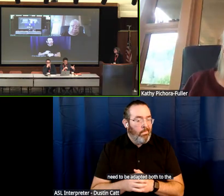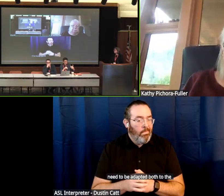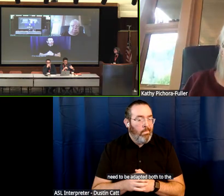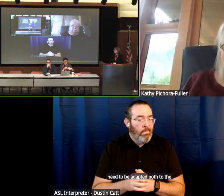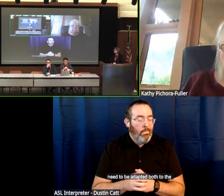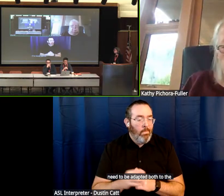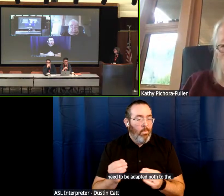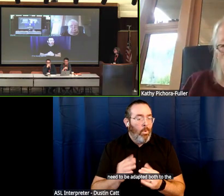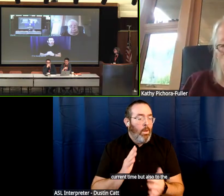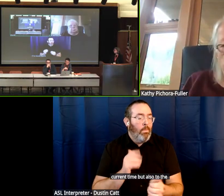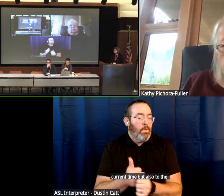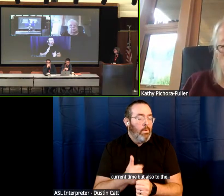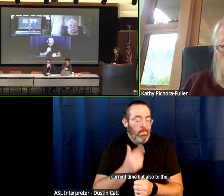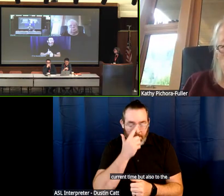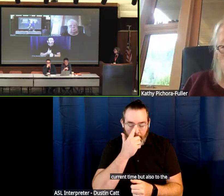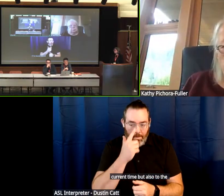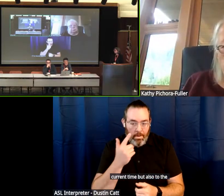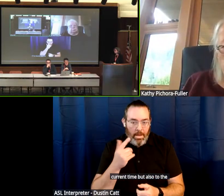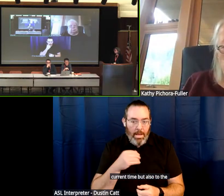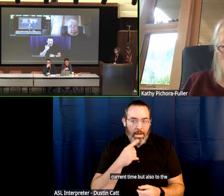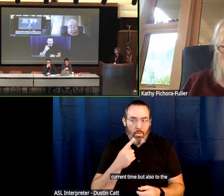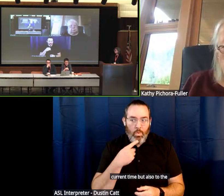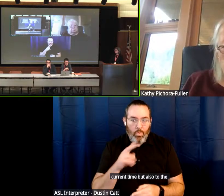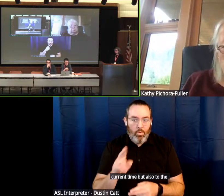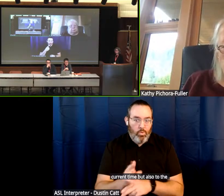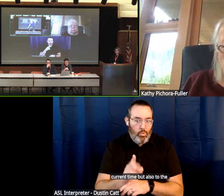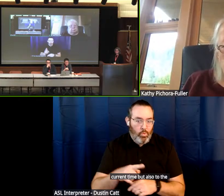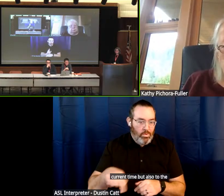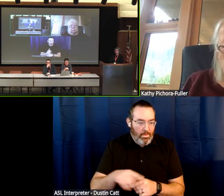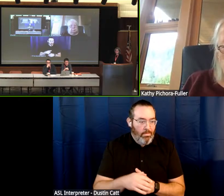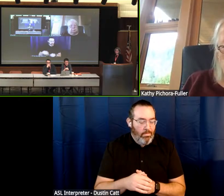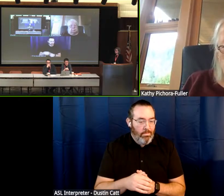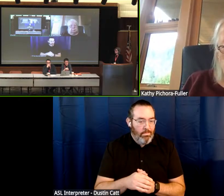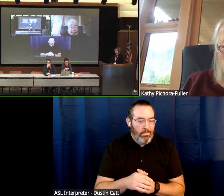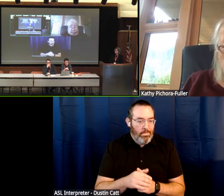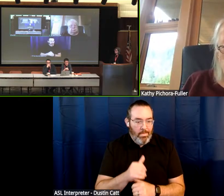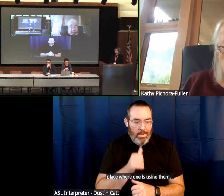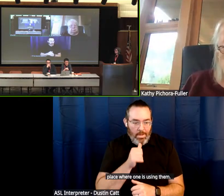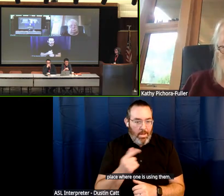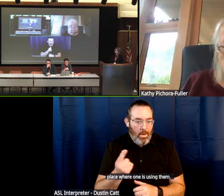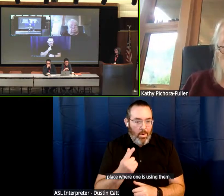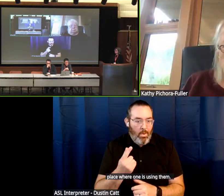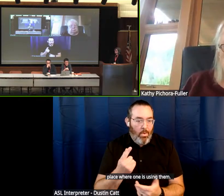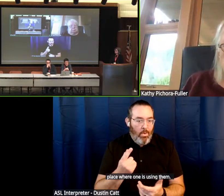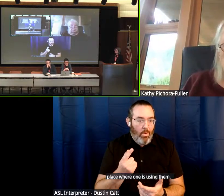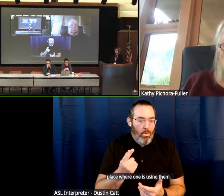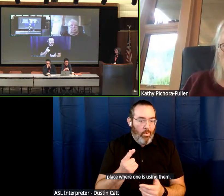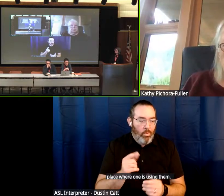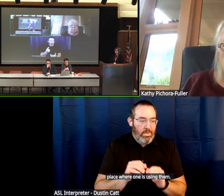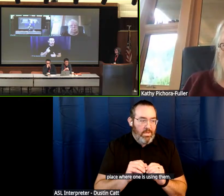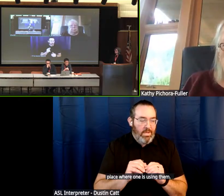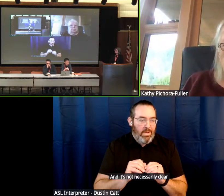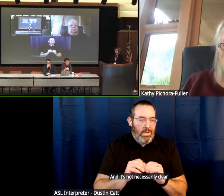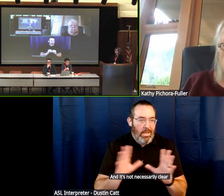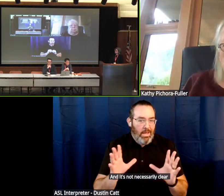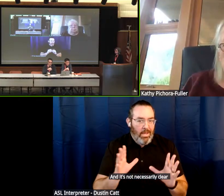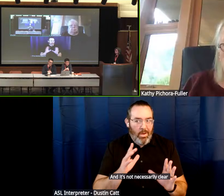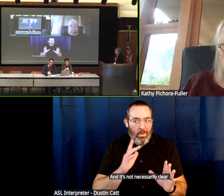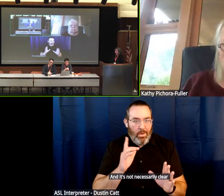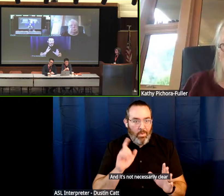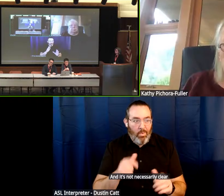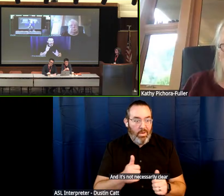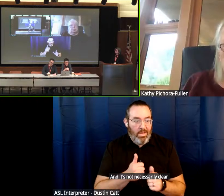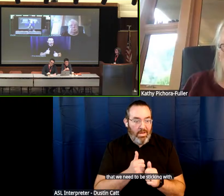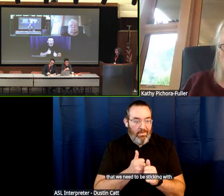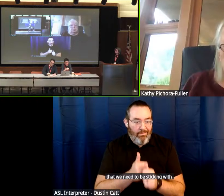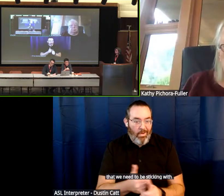where one is using them. And it's not necessarily clear that we need to be sticking with what has always been done. And I